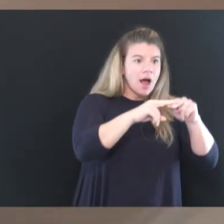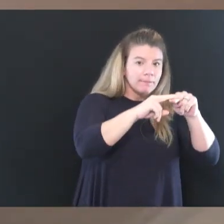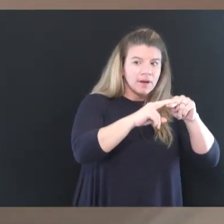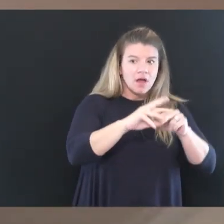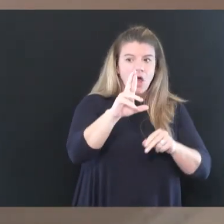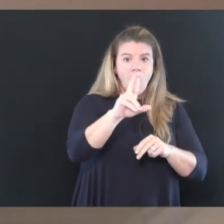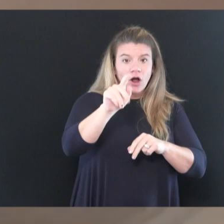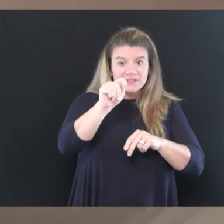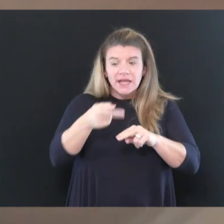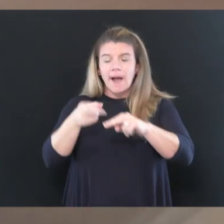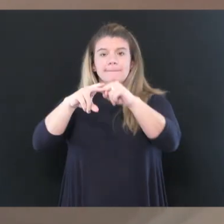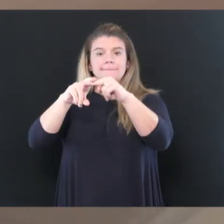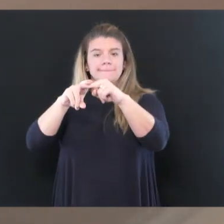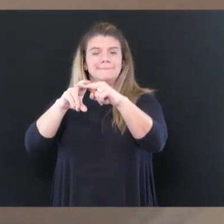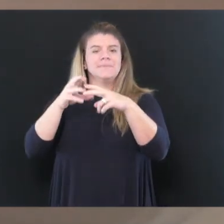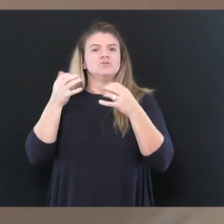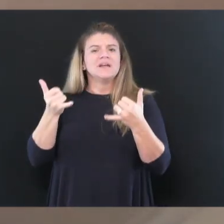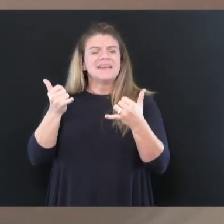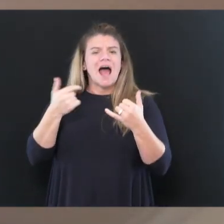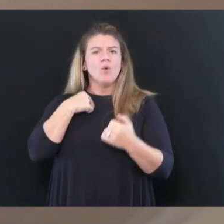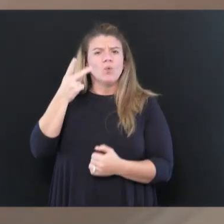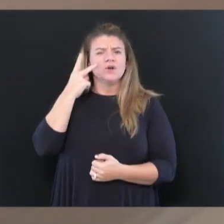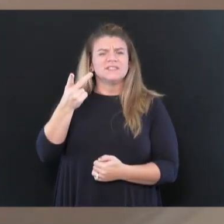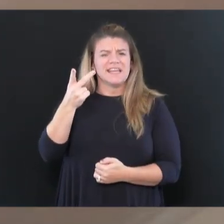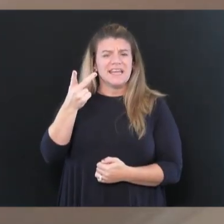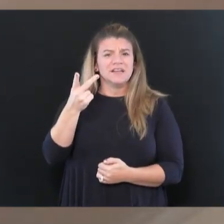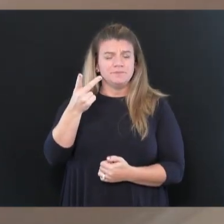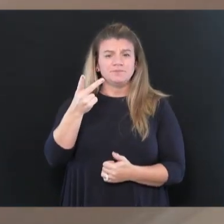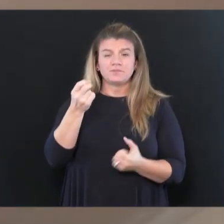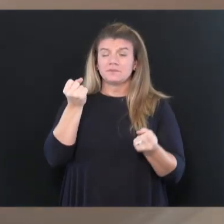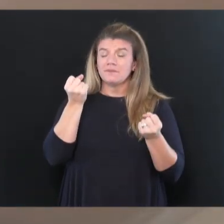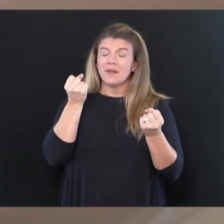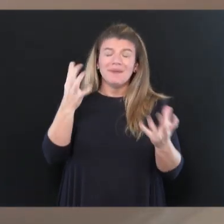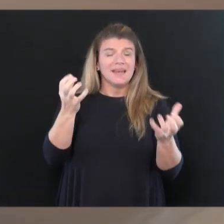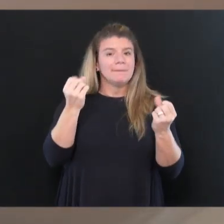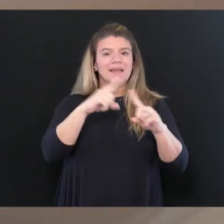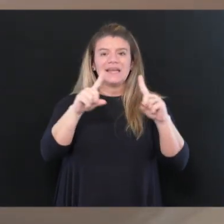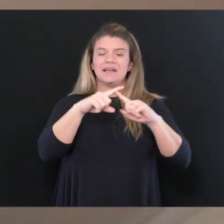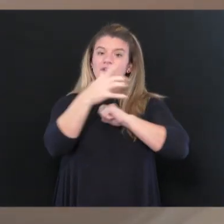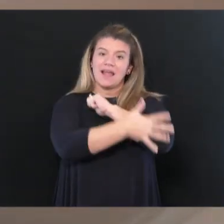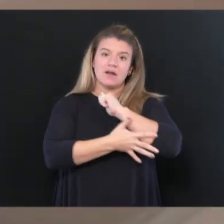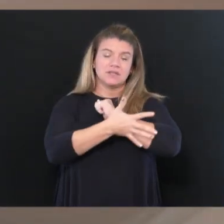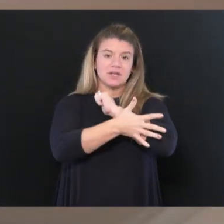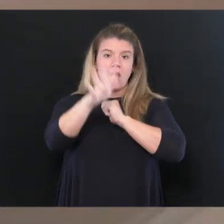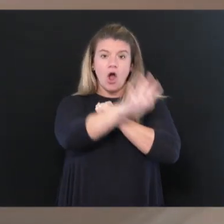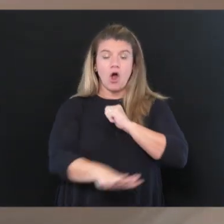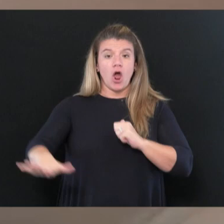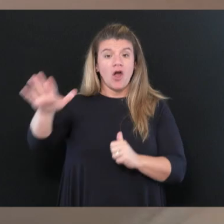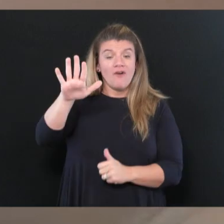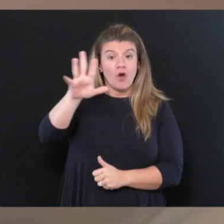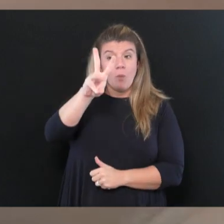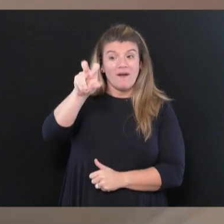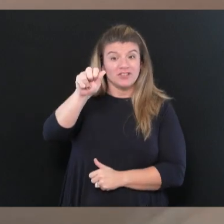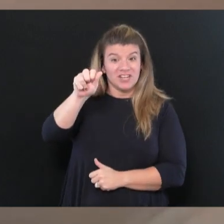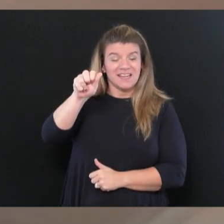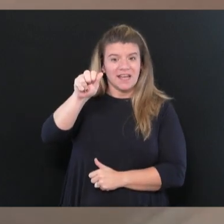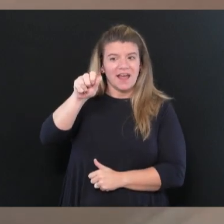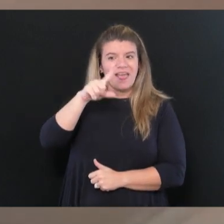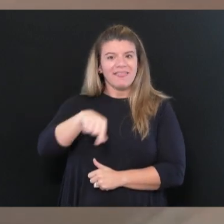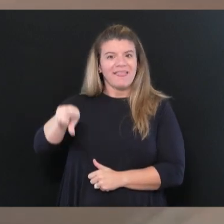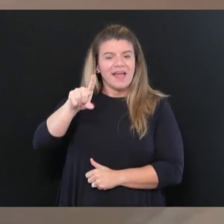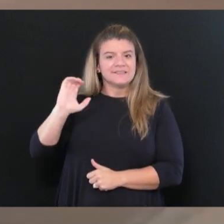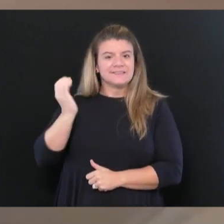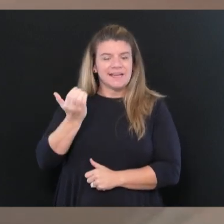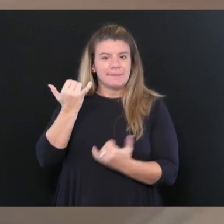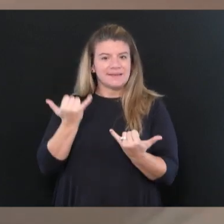up. And we were starting to see that many counties in West Virginia were getting into more and more